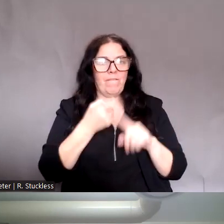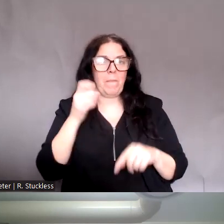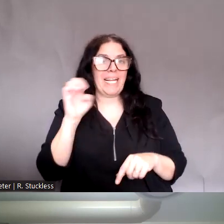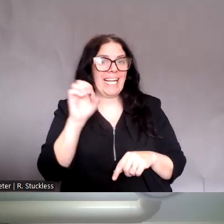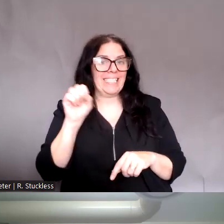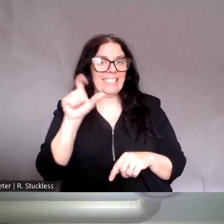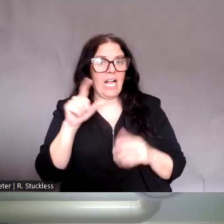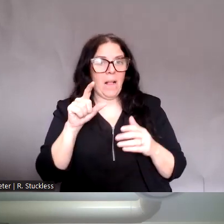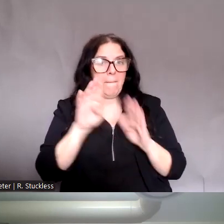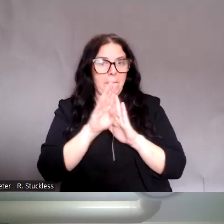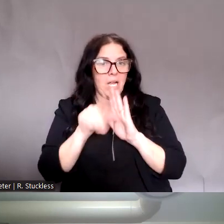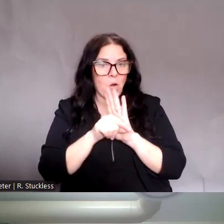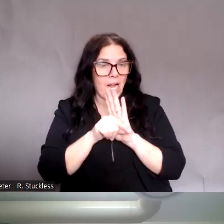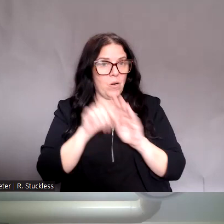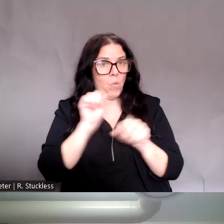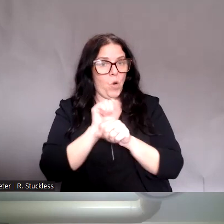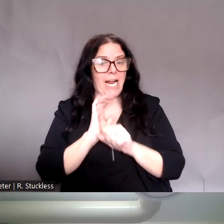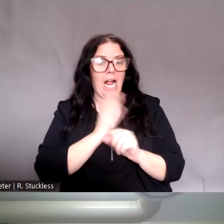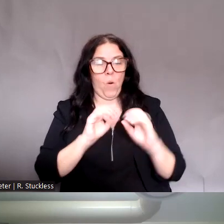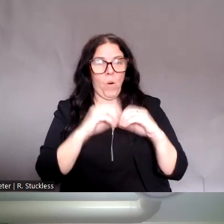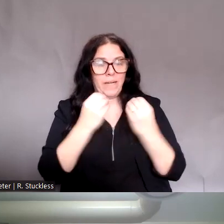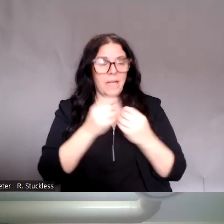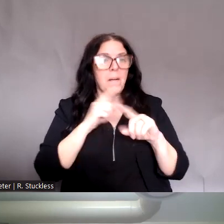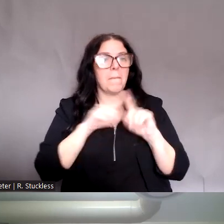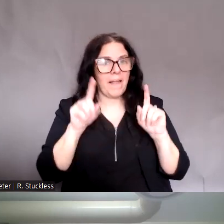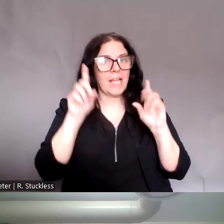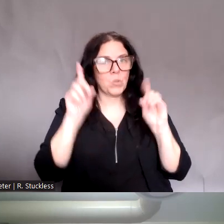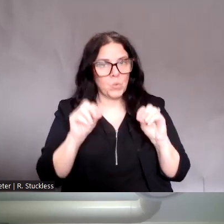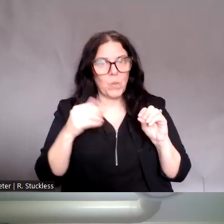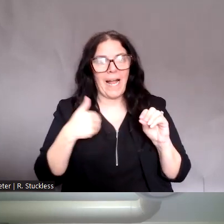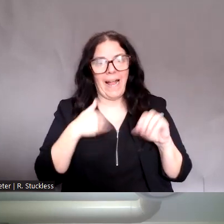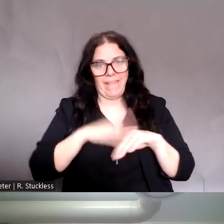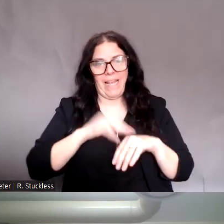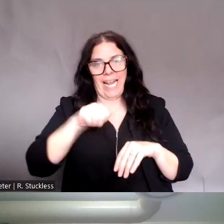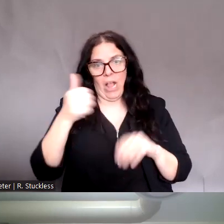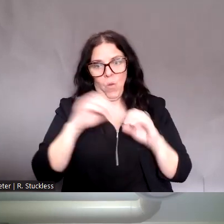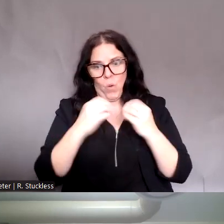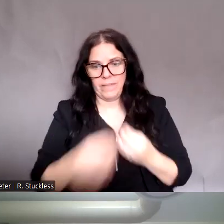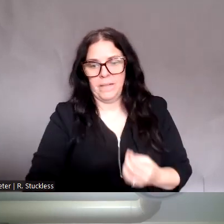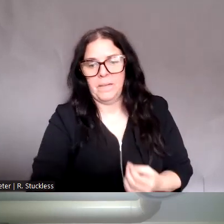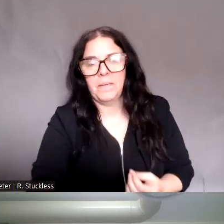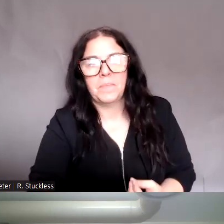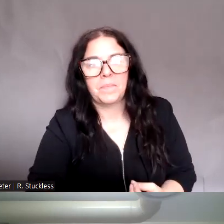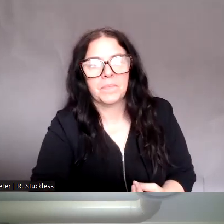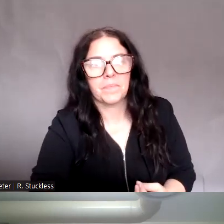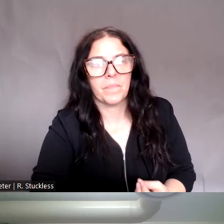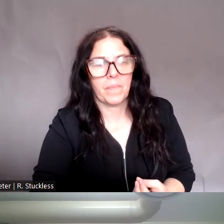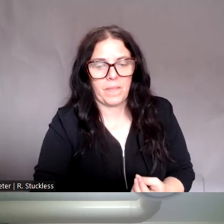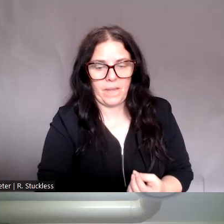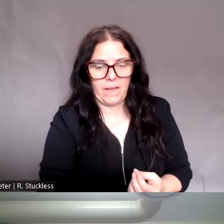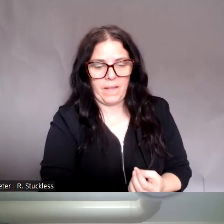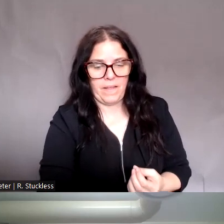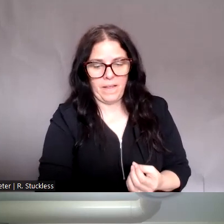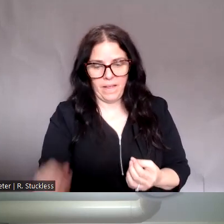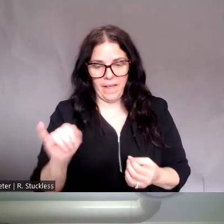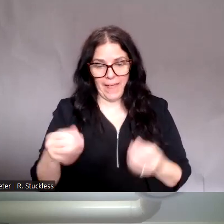background working at our own organization, but they do at the other organization. It gives us better opportunities to